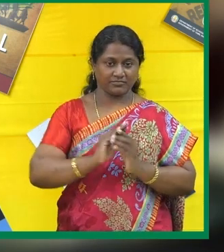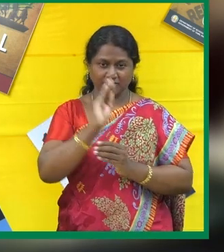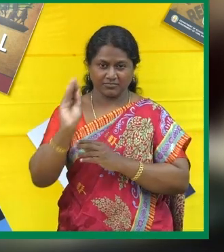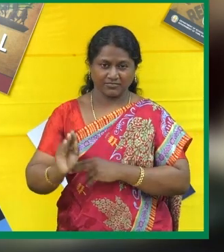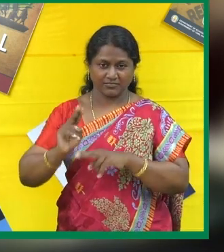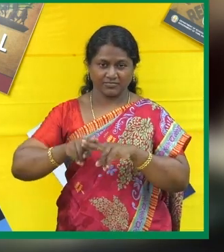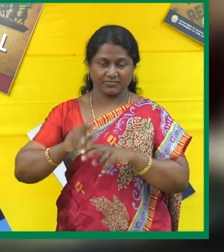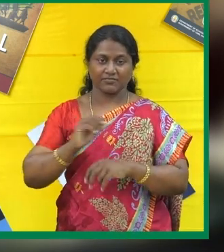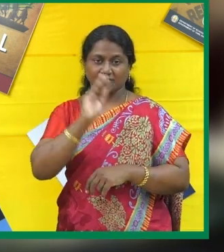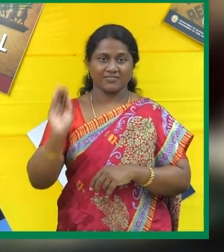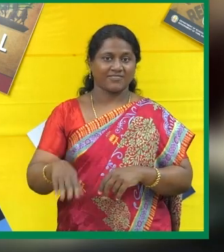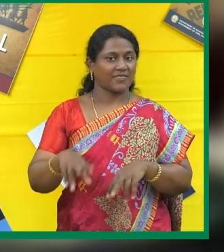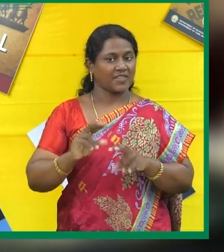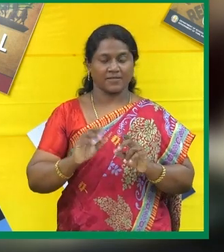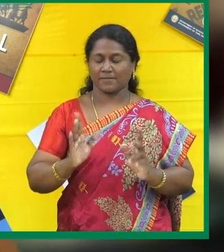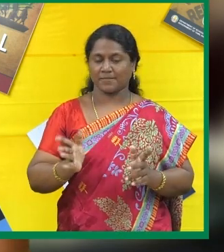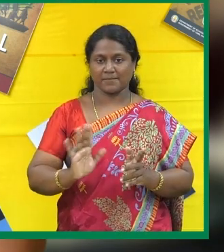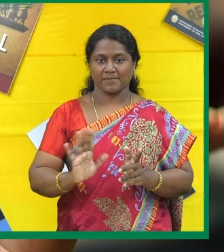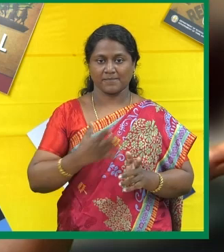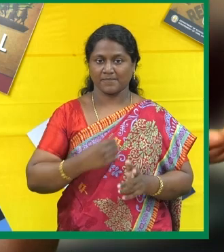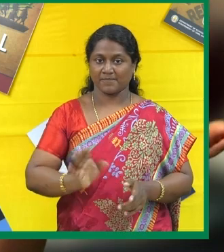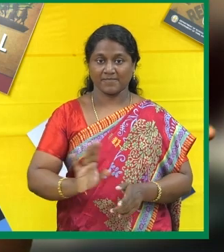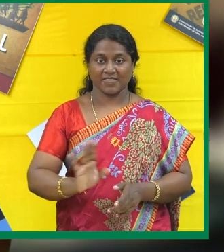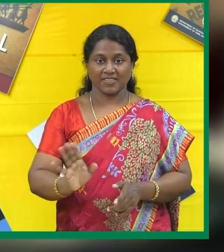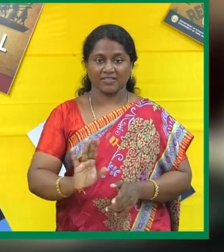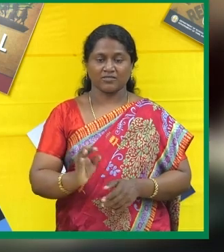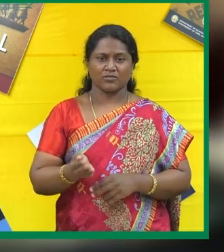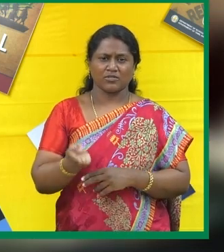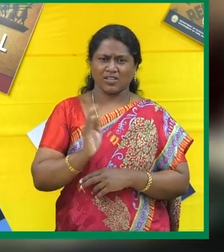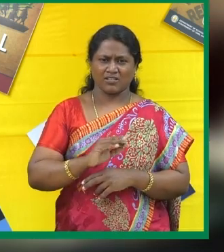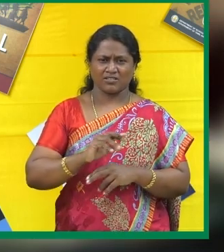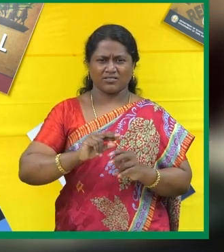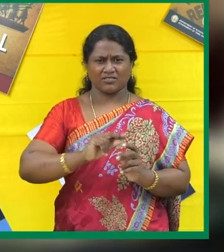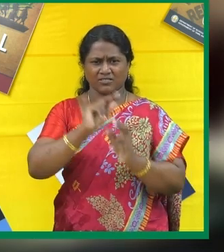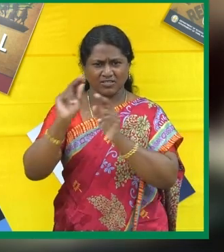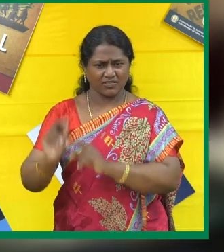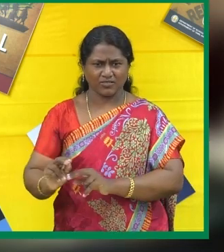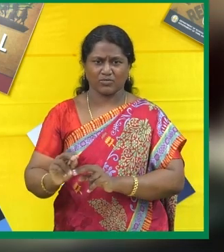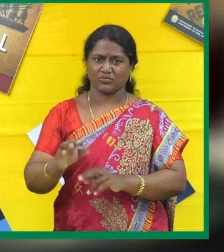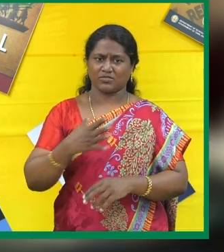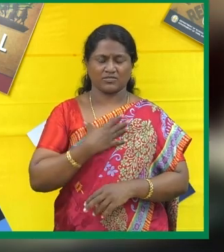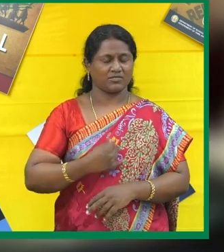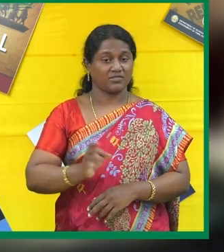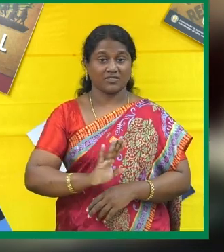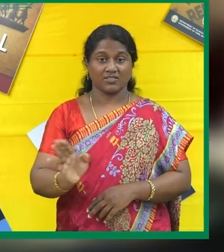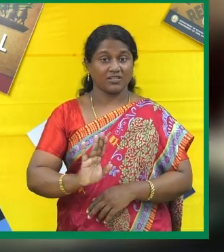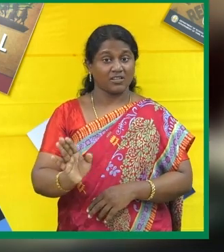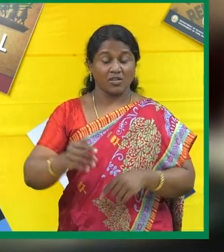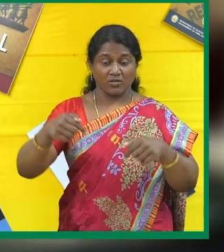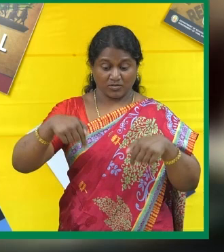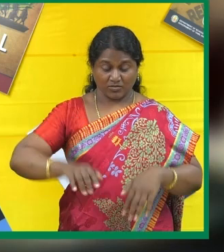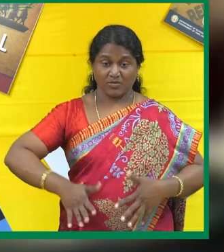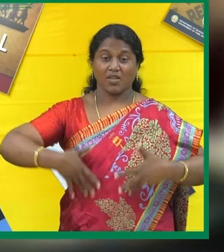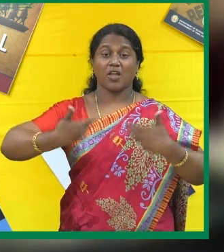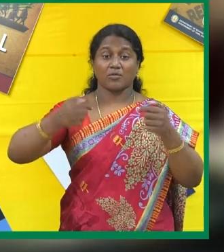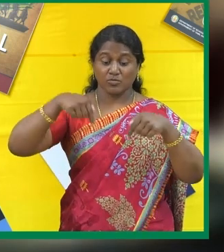your present. Don't have tears for the past. Don't have fear for the future. Be